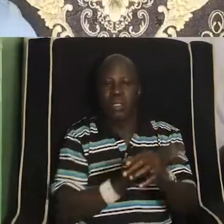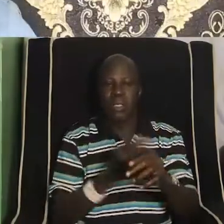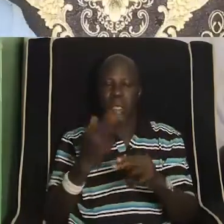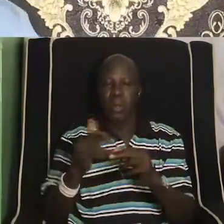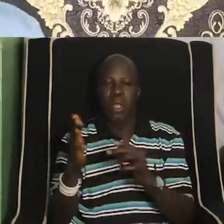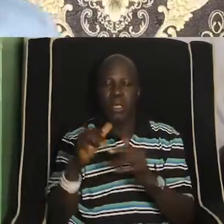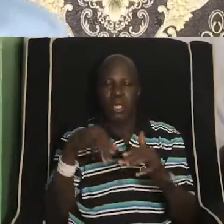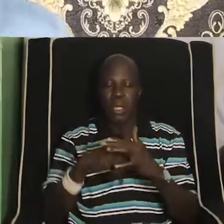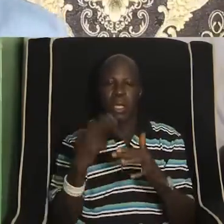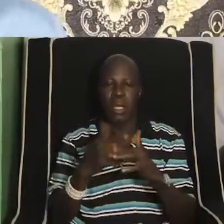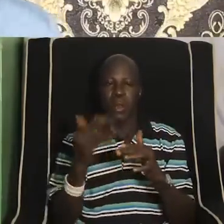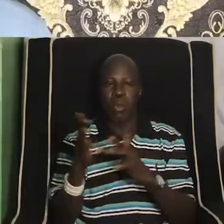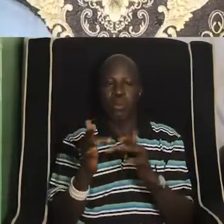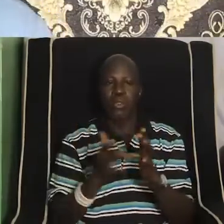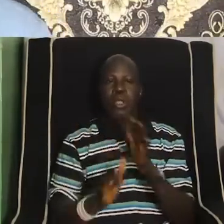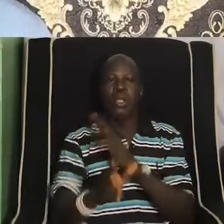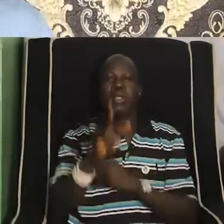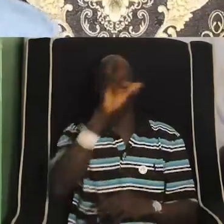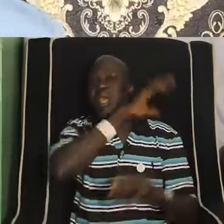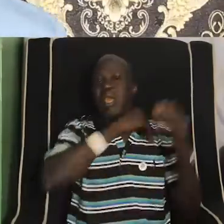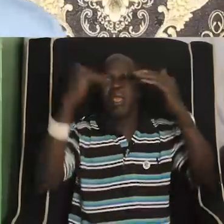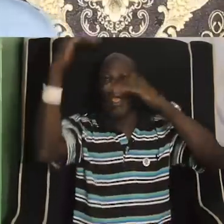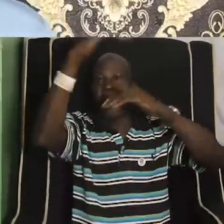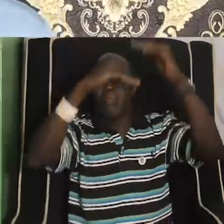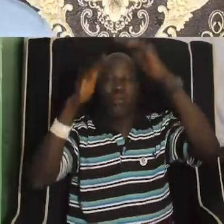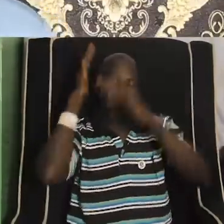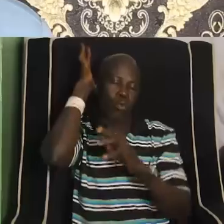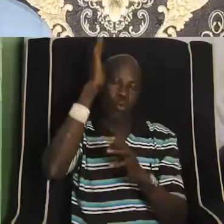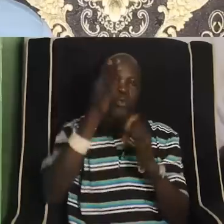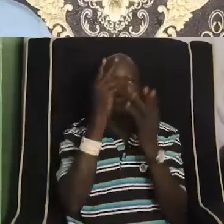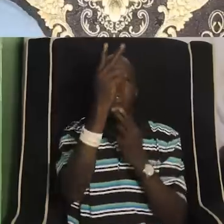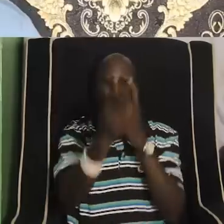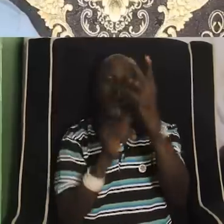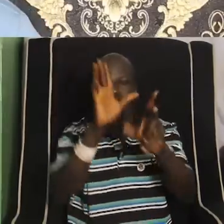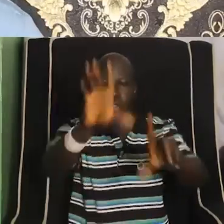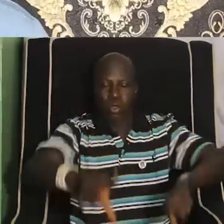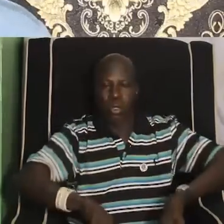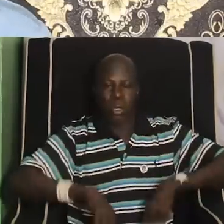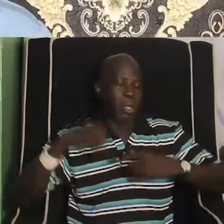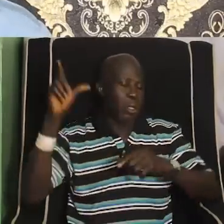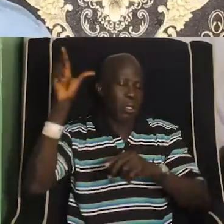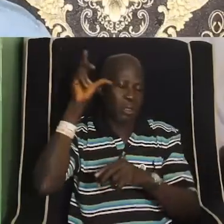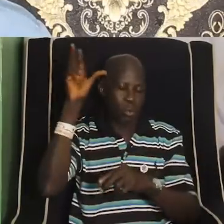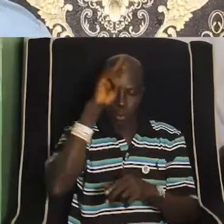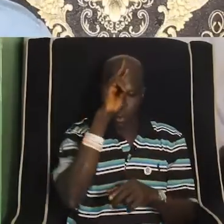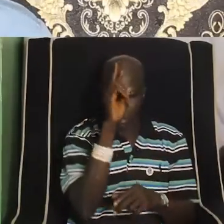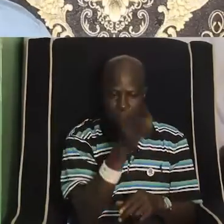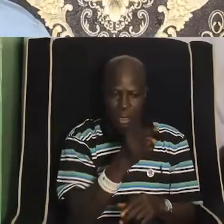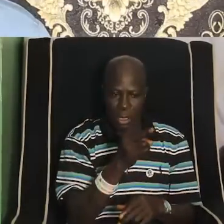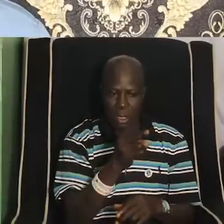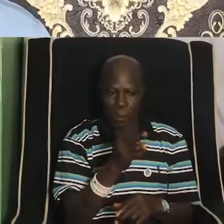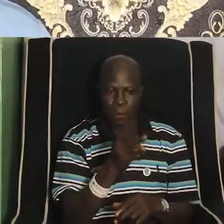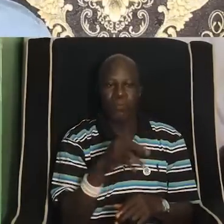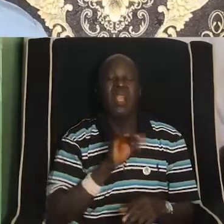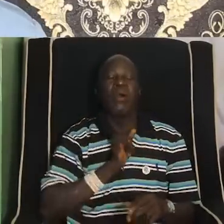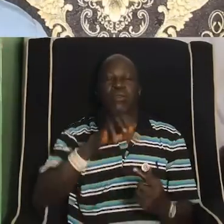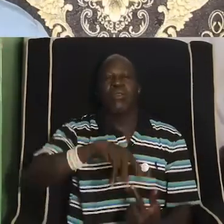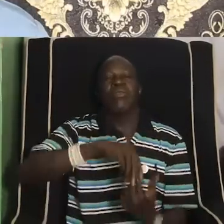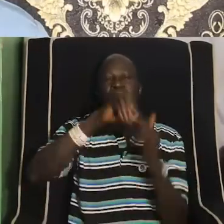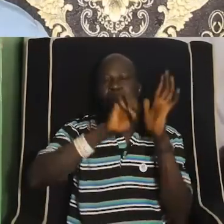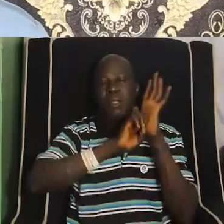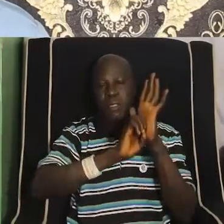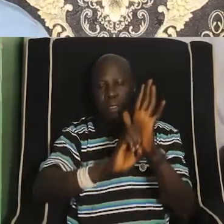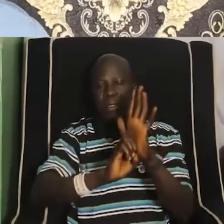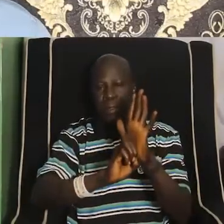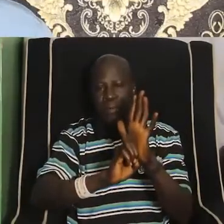Loruko Jesu. In the name of Jesus. Amen. Listen to me, sir. apẹrẹ kan mo fẹ se fun o. I want to